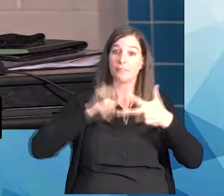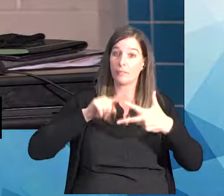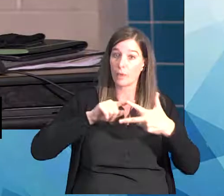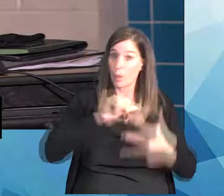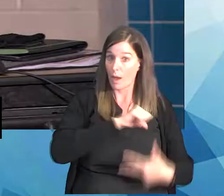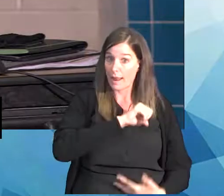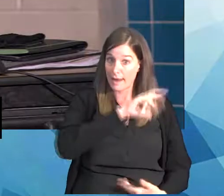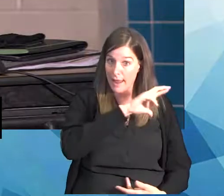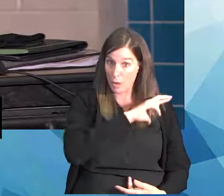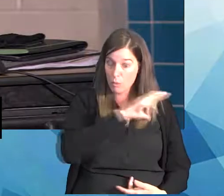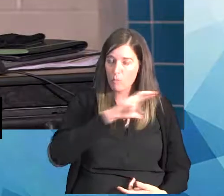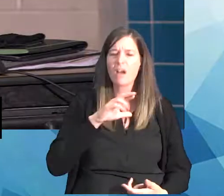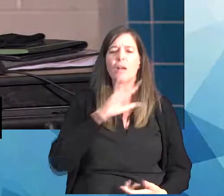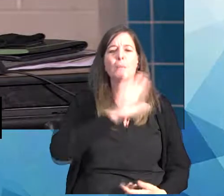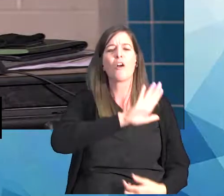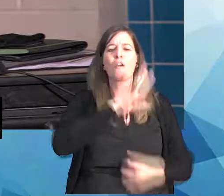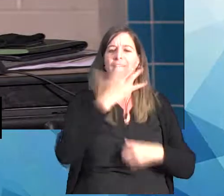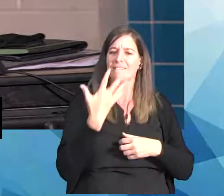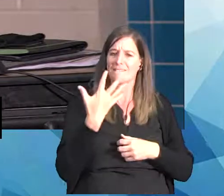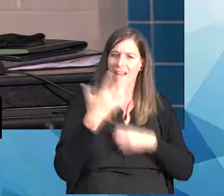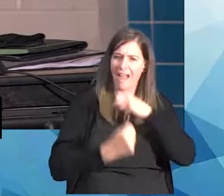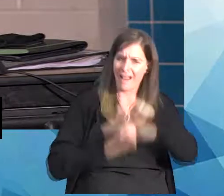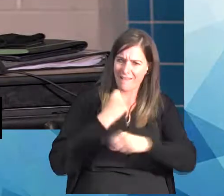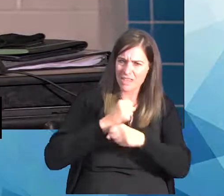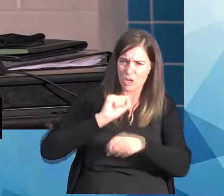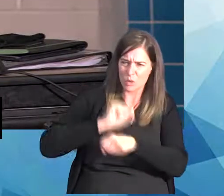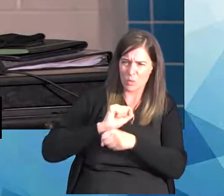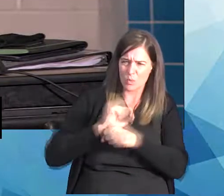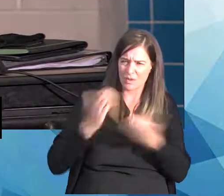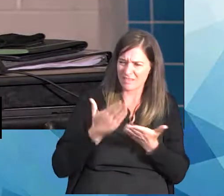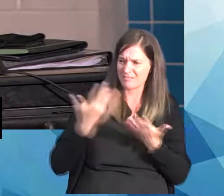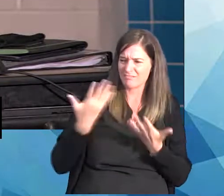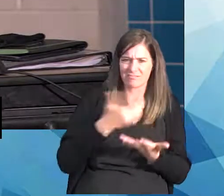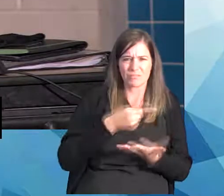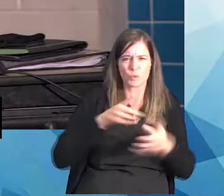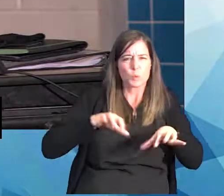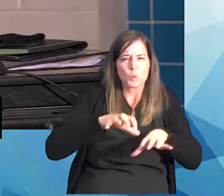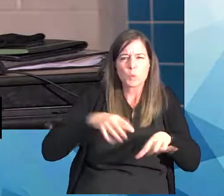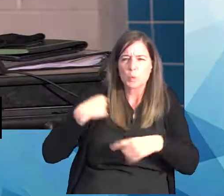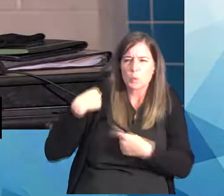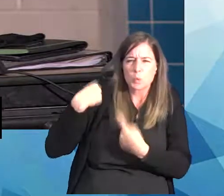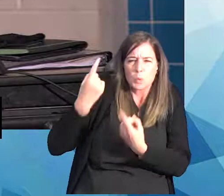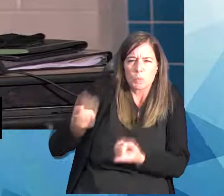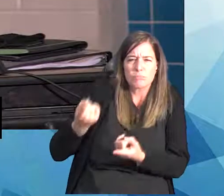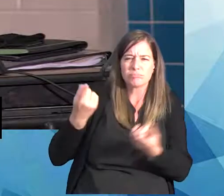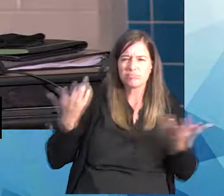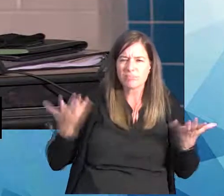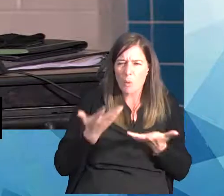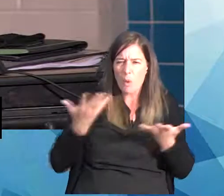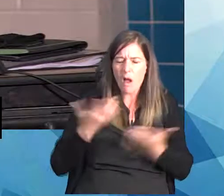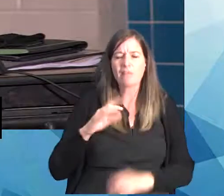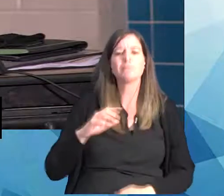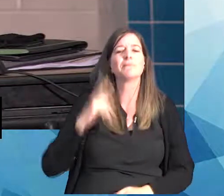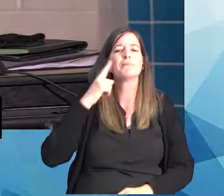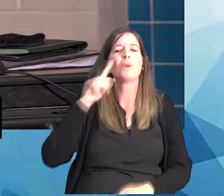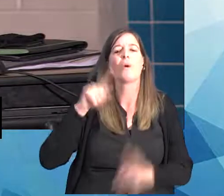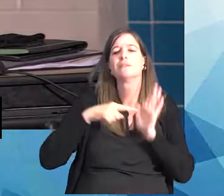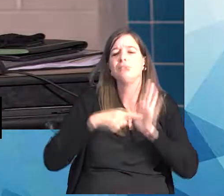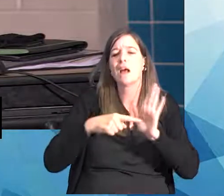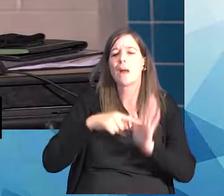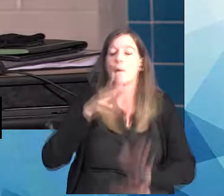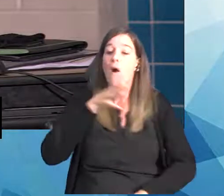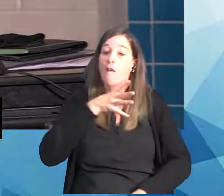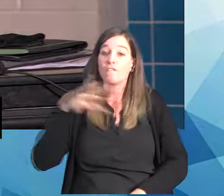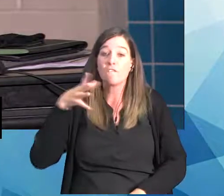genuine accomplishments have been made beyond a 5-year observation of bamboo grassland? A farmer does not plant one